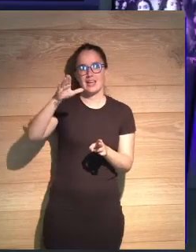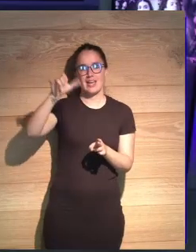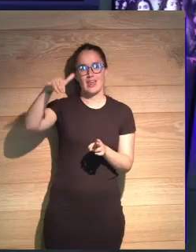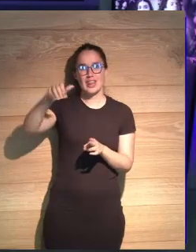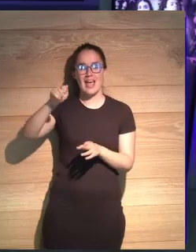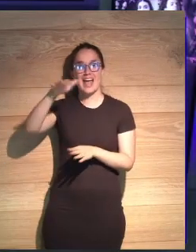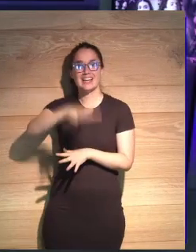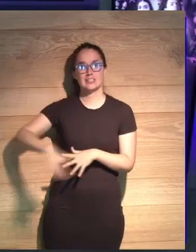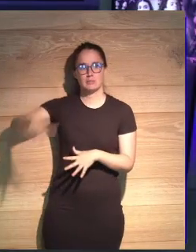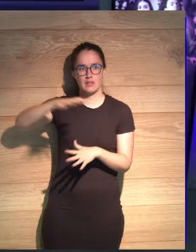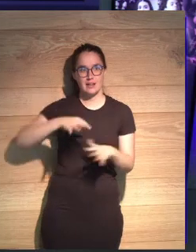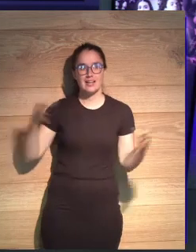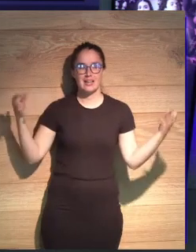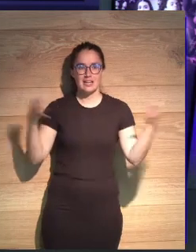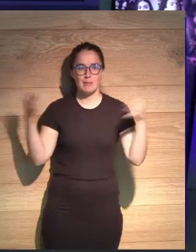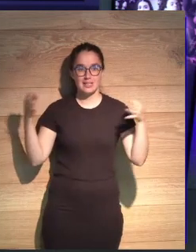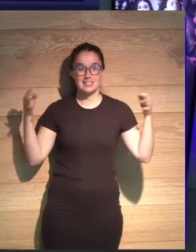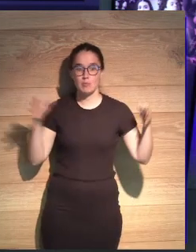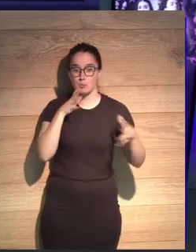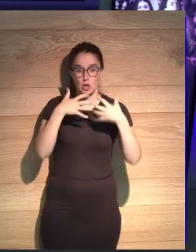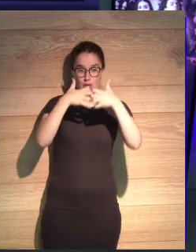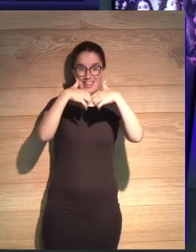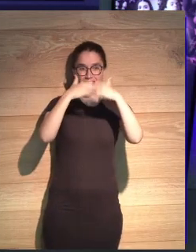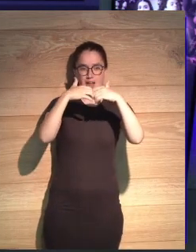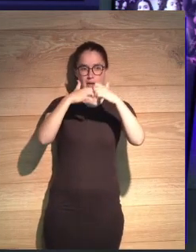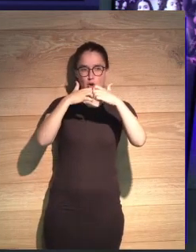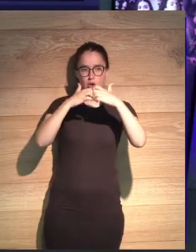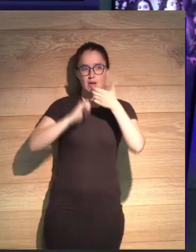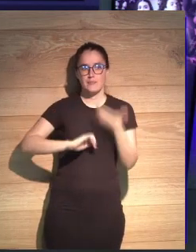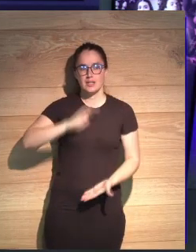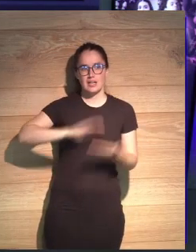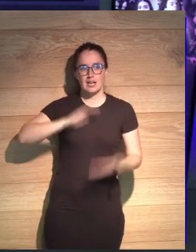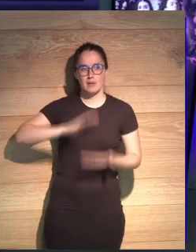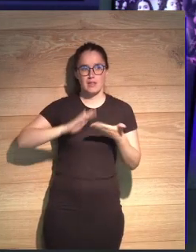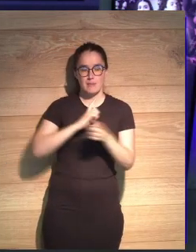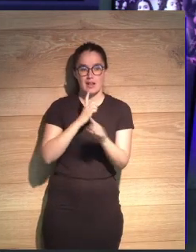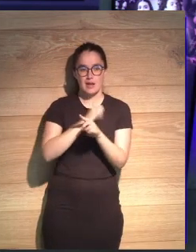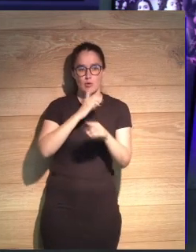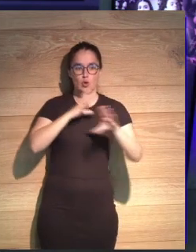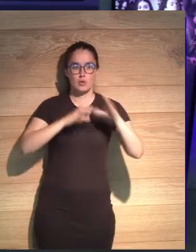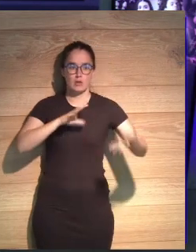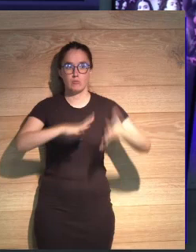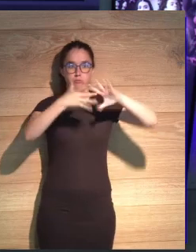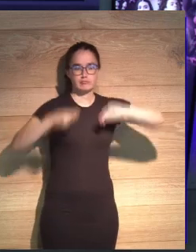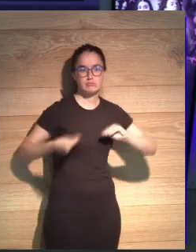it. But due to neuroplasticity, which is the ability of the brain to reconduct